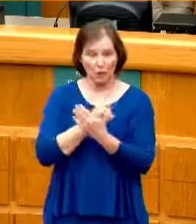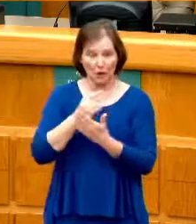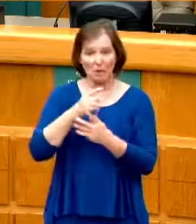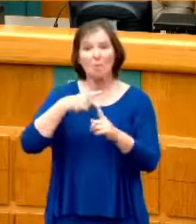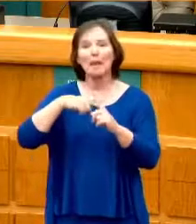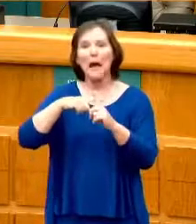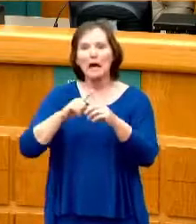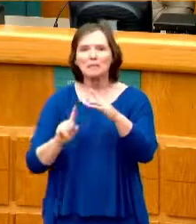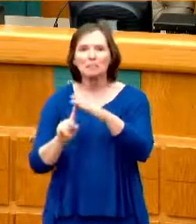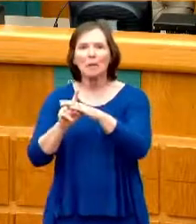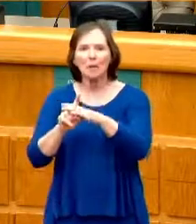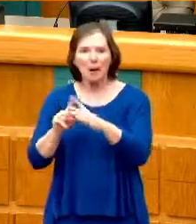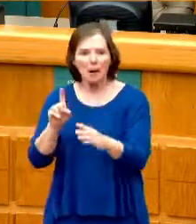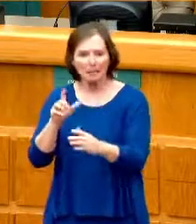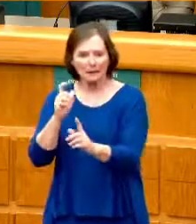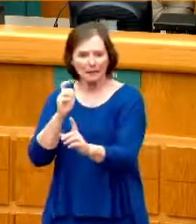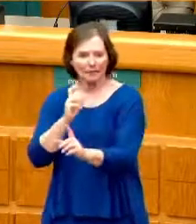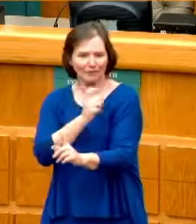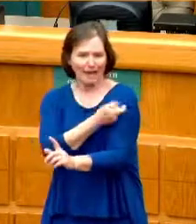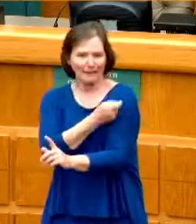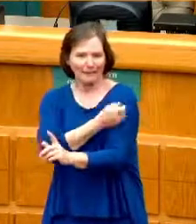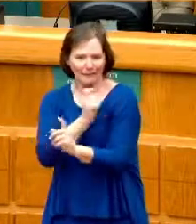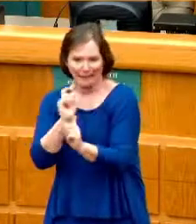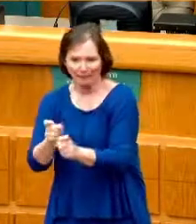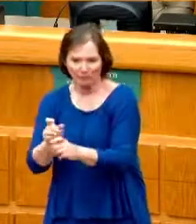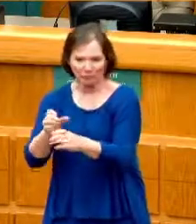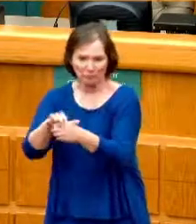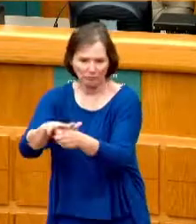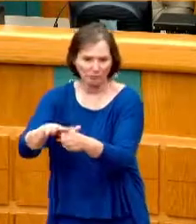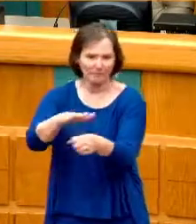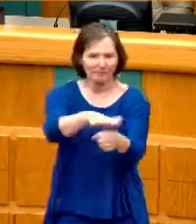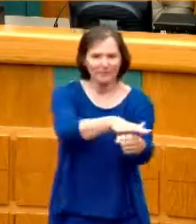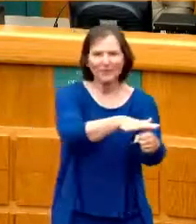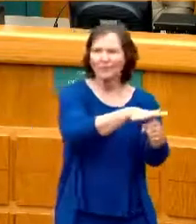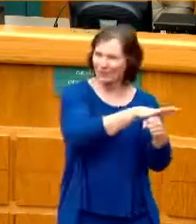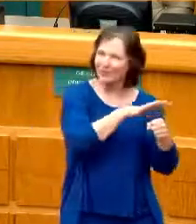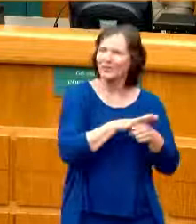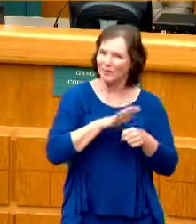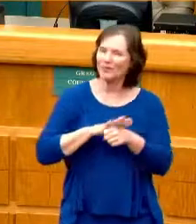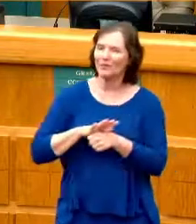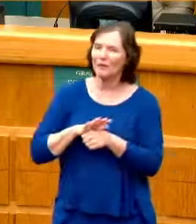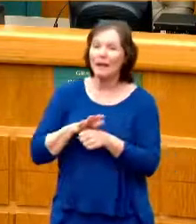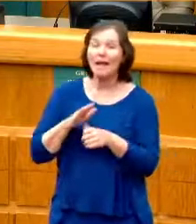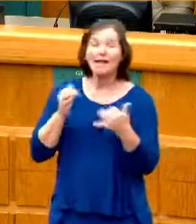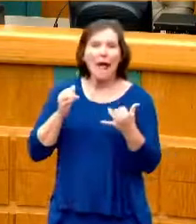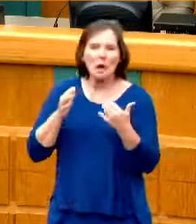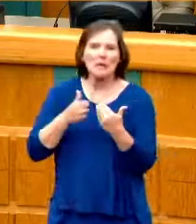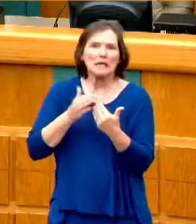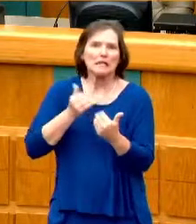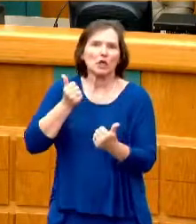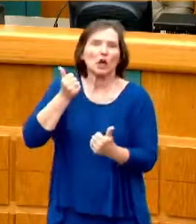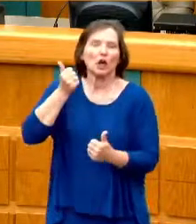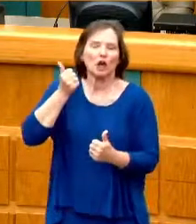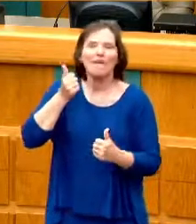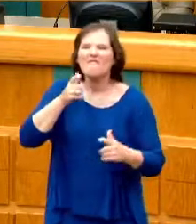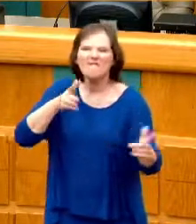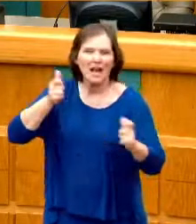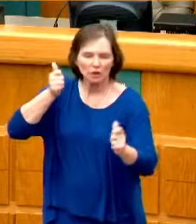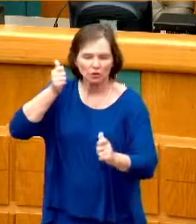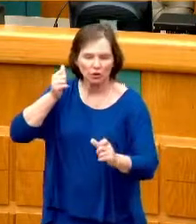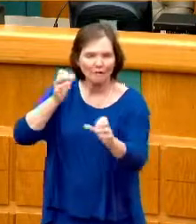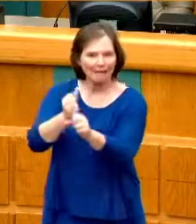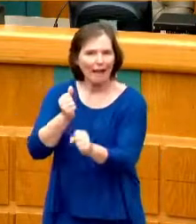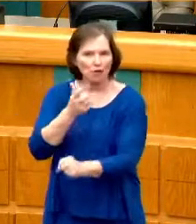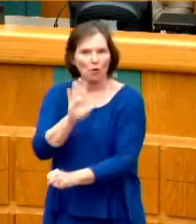through these pop-up clinics and our community partnerships. Access to vaccines are easier and faster than ever before.